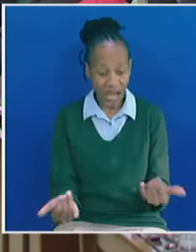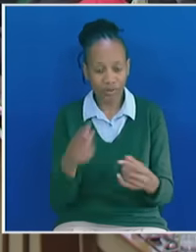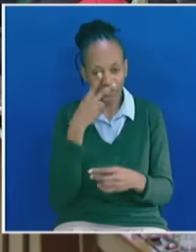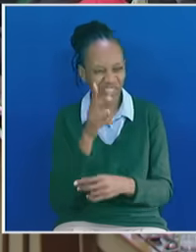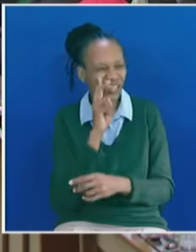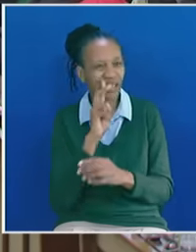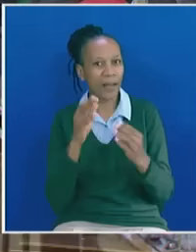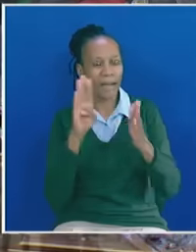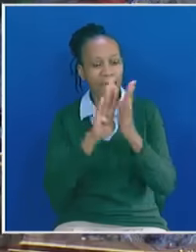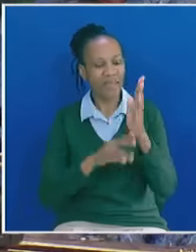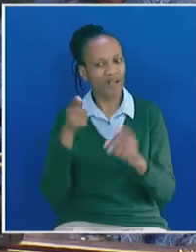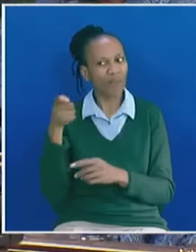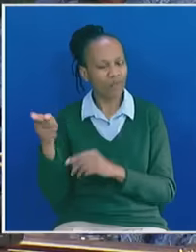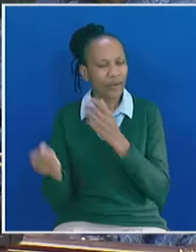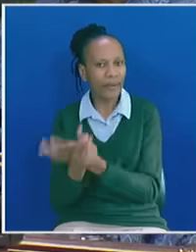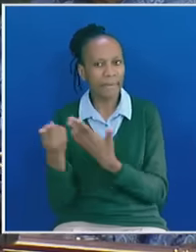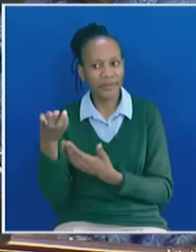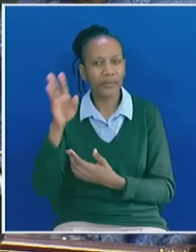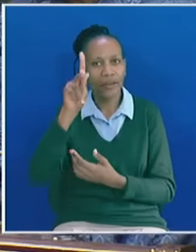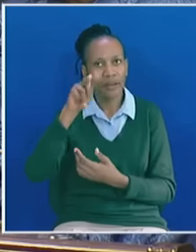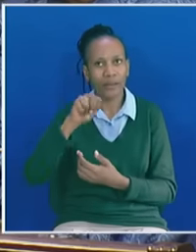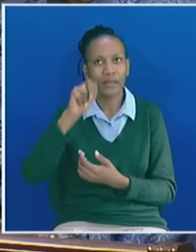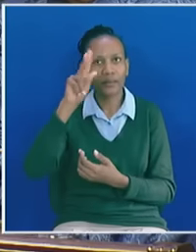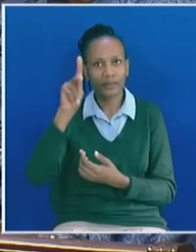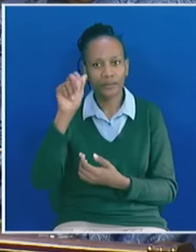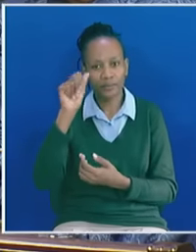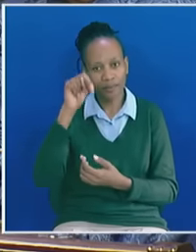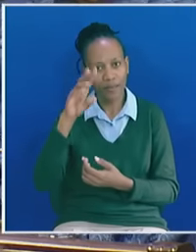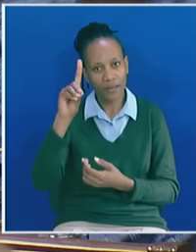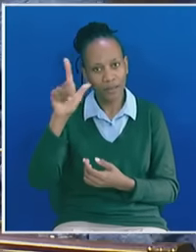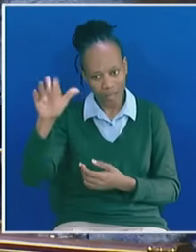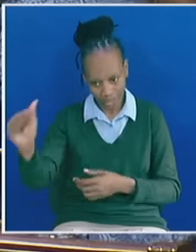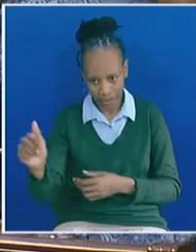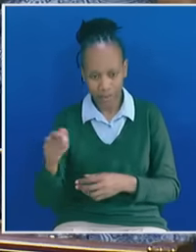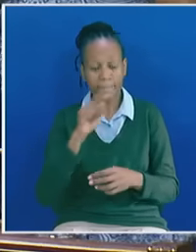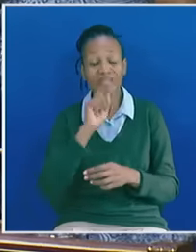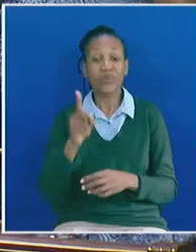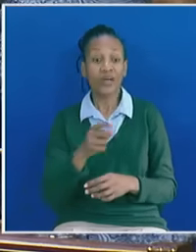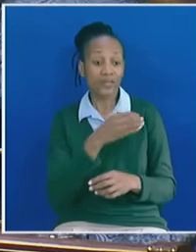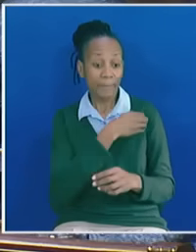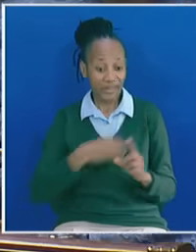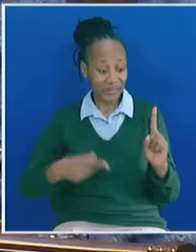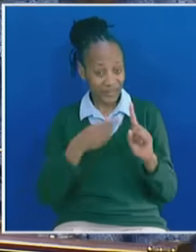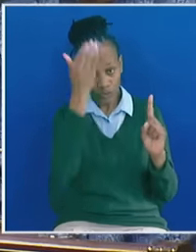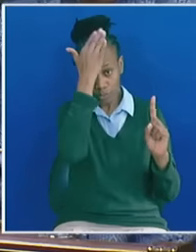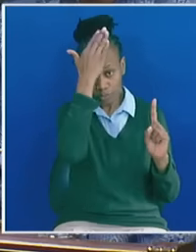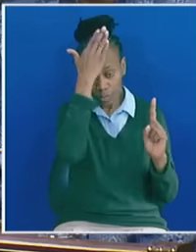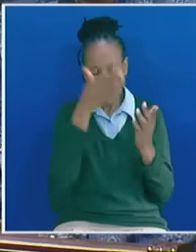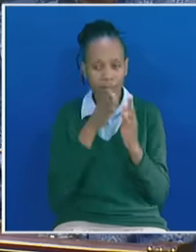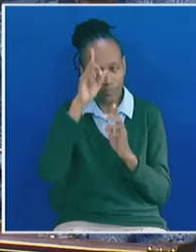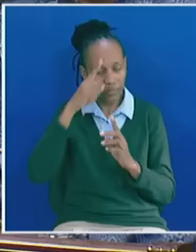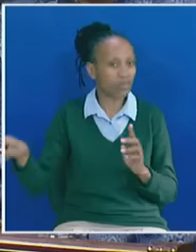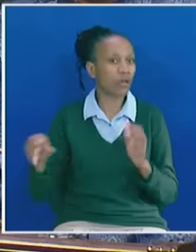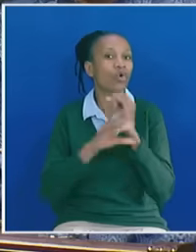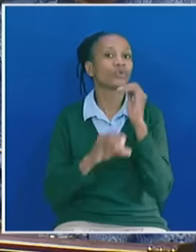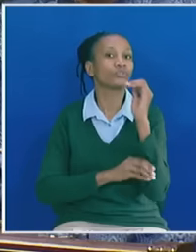the Constitutional Court finding that President Jacob Zuma broke his oath to uphold the Constitution because the President failed to